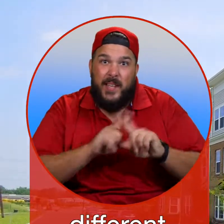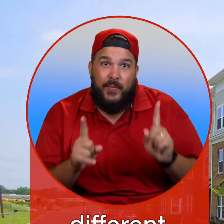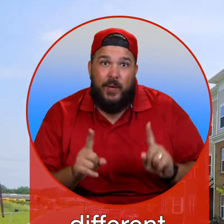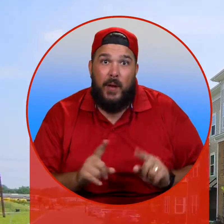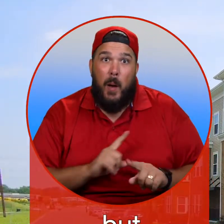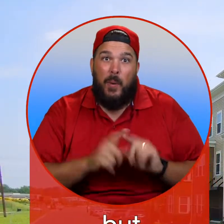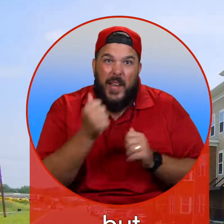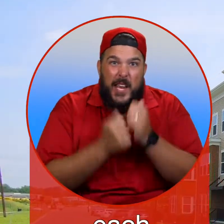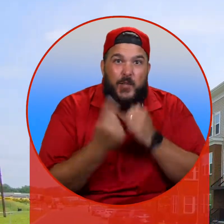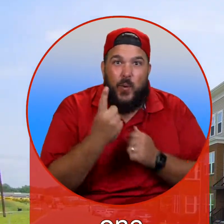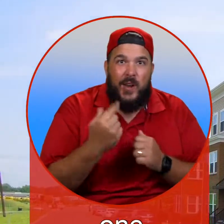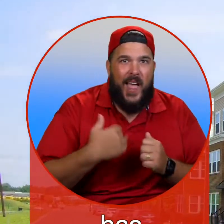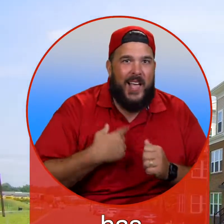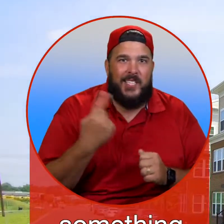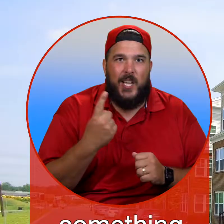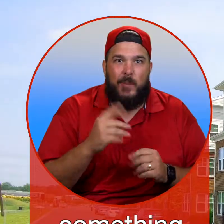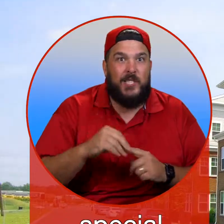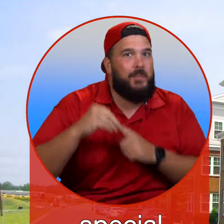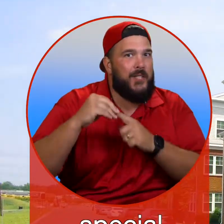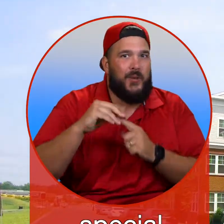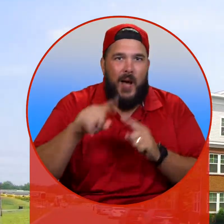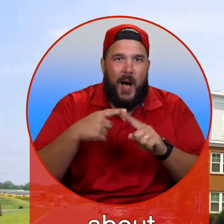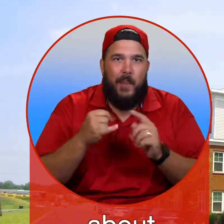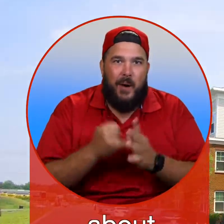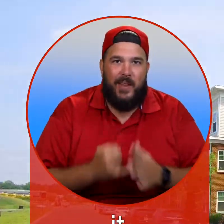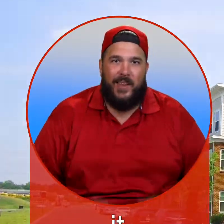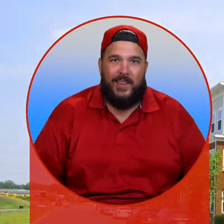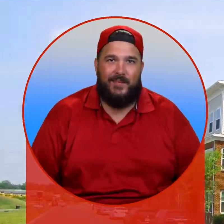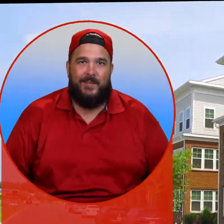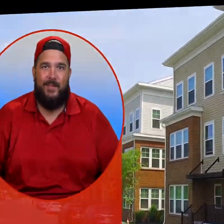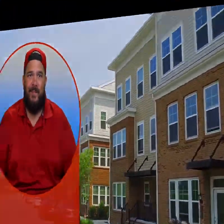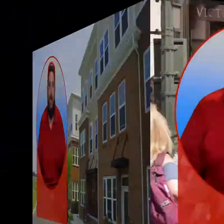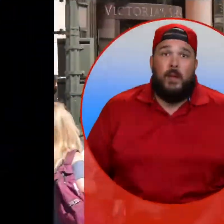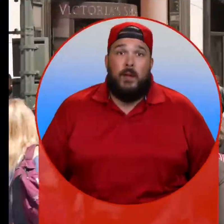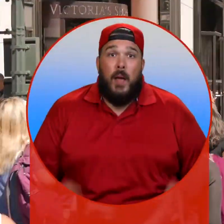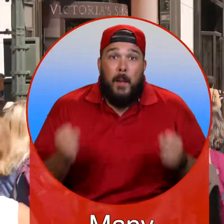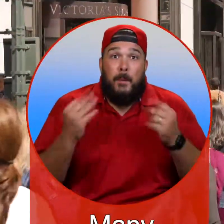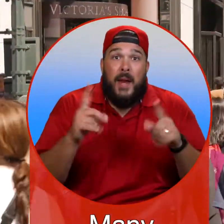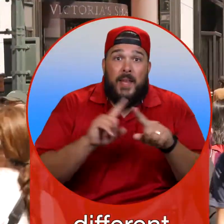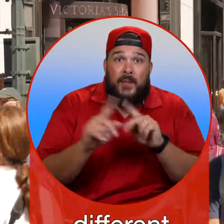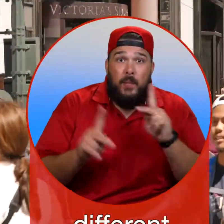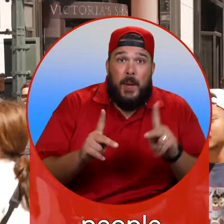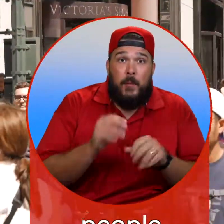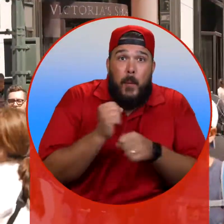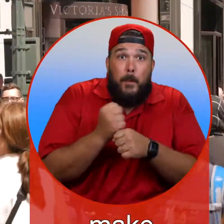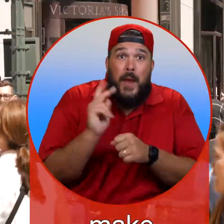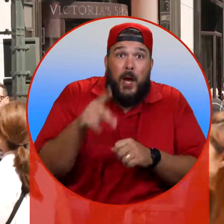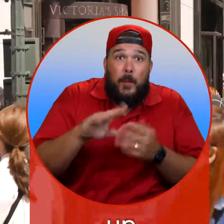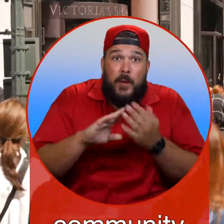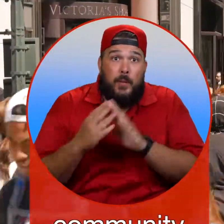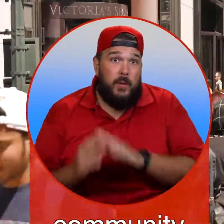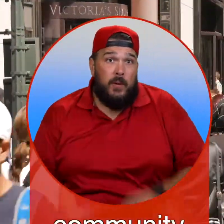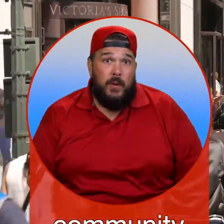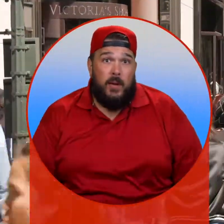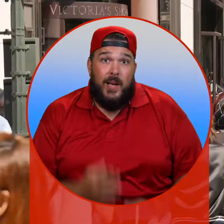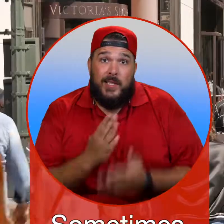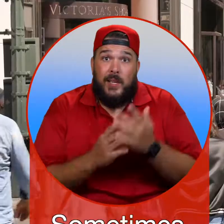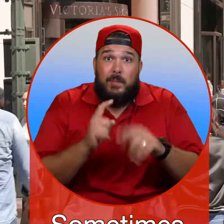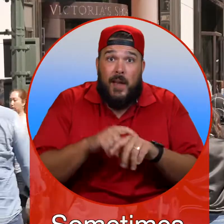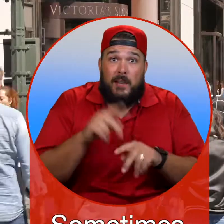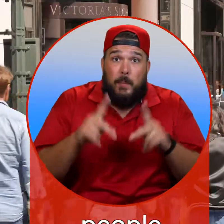is different, but each one has something special about it. Many different people make up a